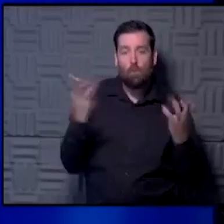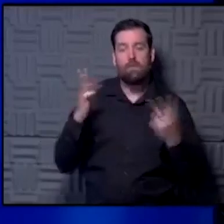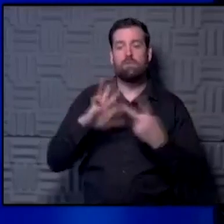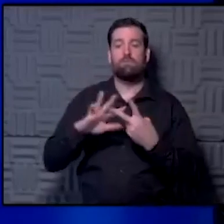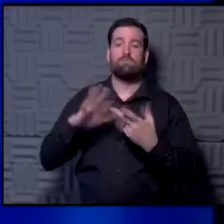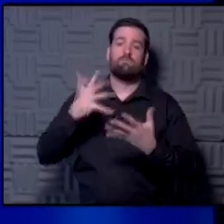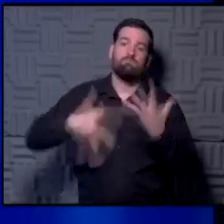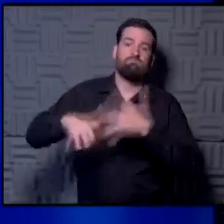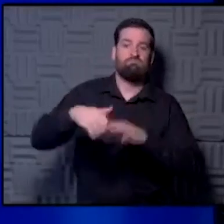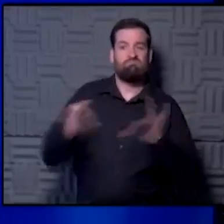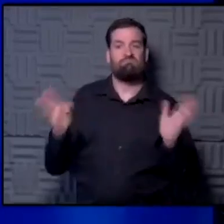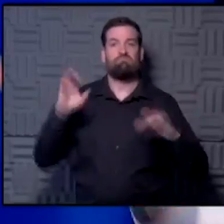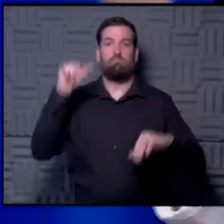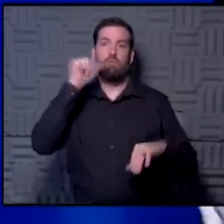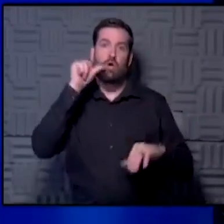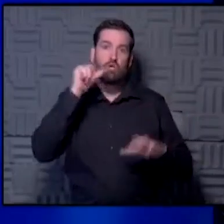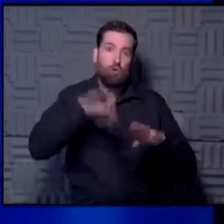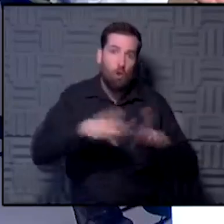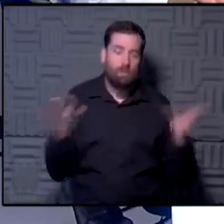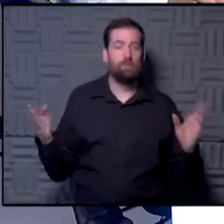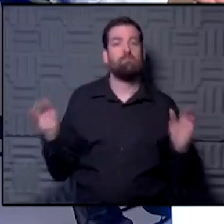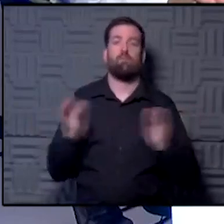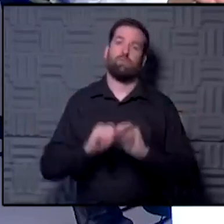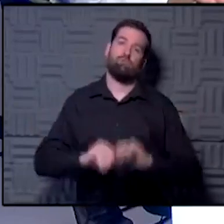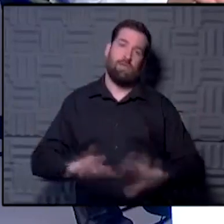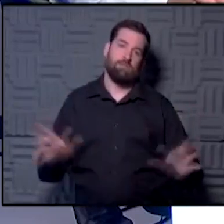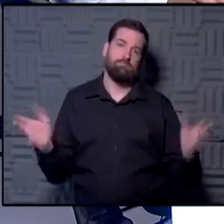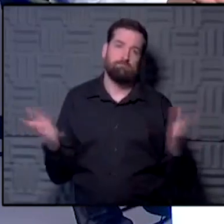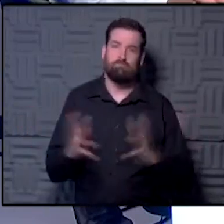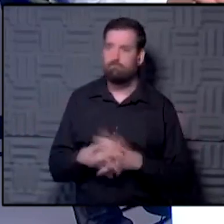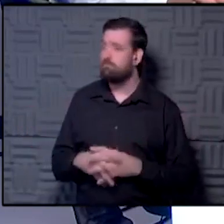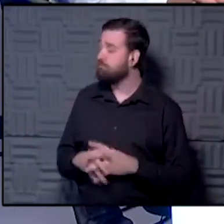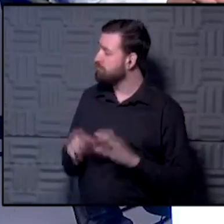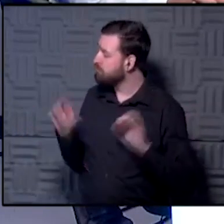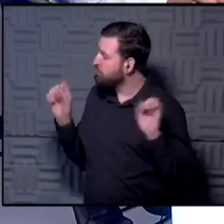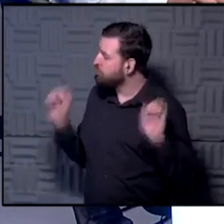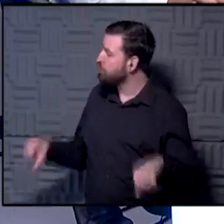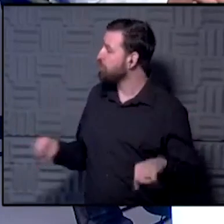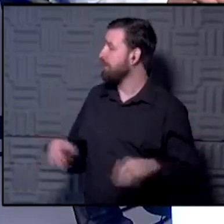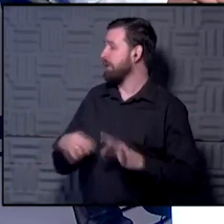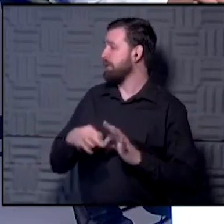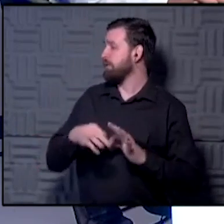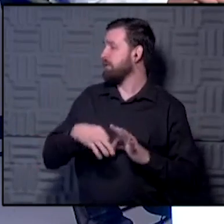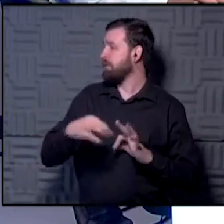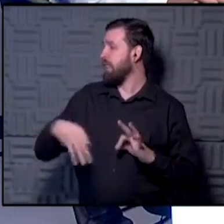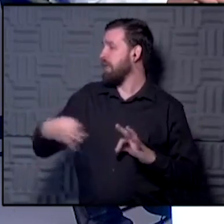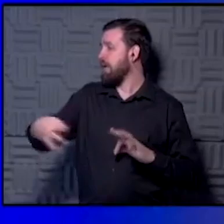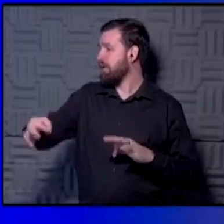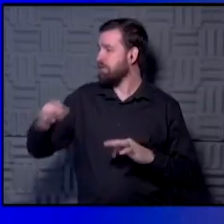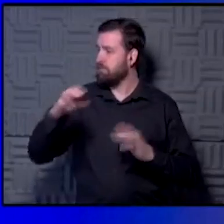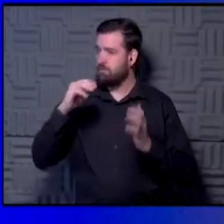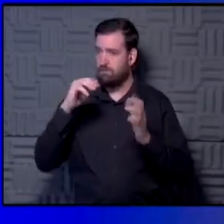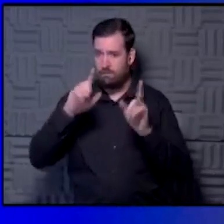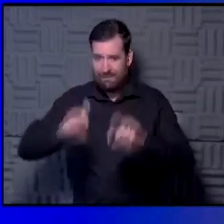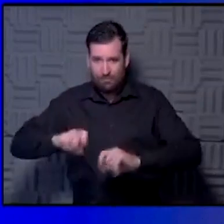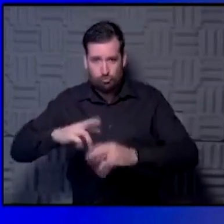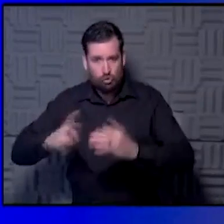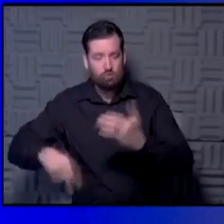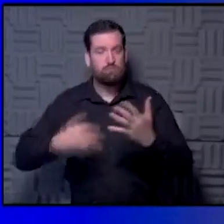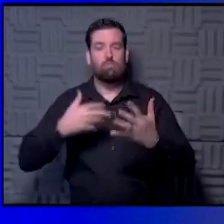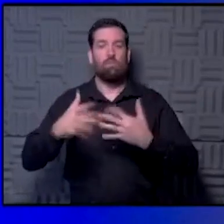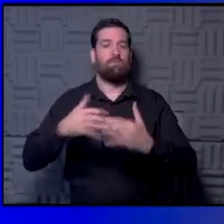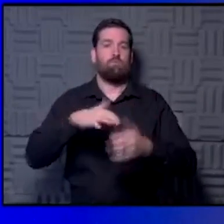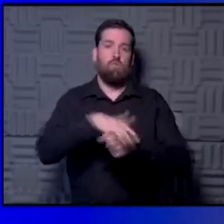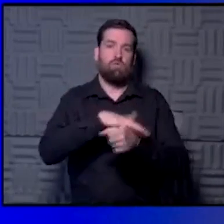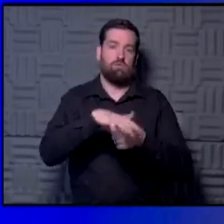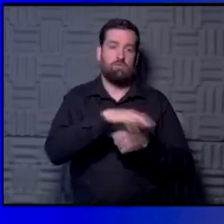societies reopened, bars have reopened, that we're seeing more spread. Yeah, and there could just be delays in the test results at whatever site is getting